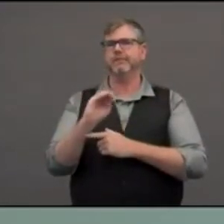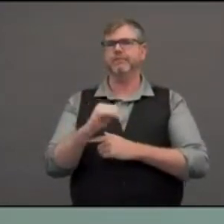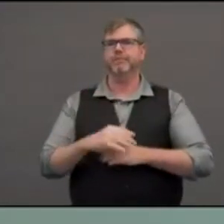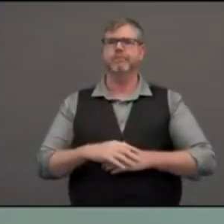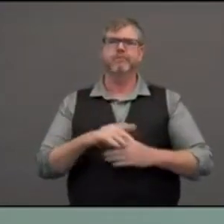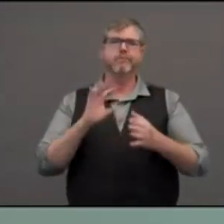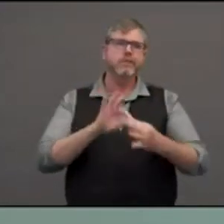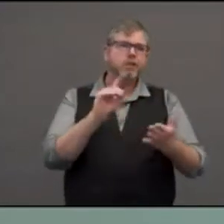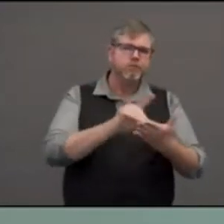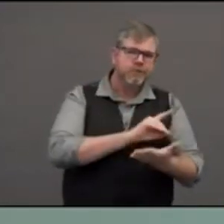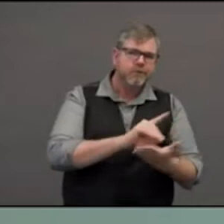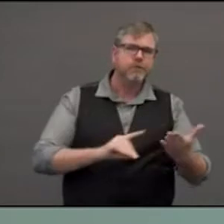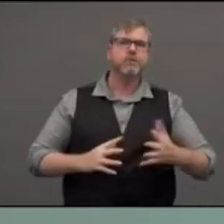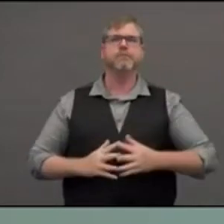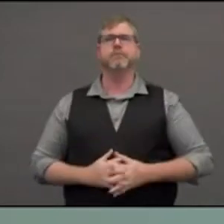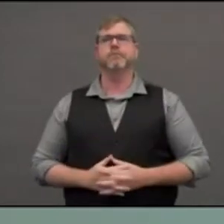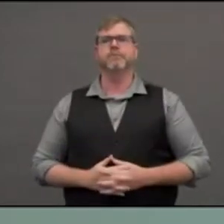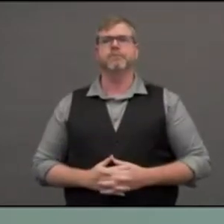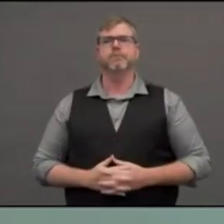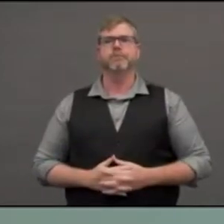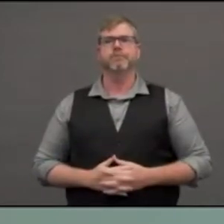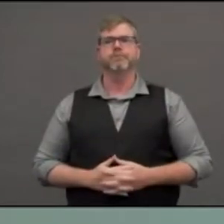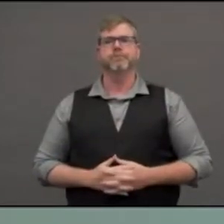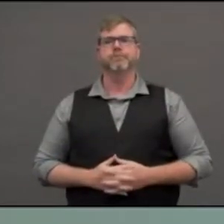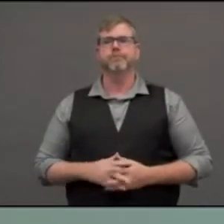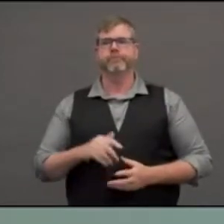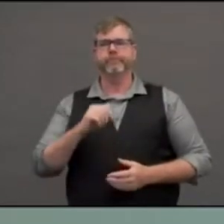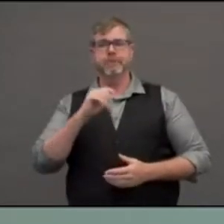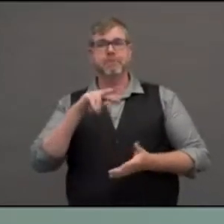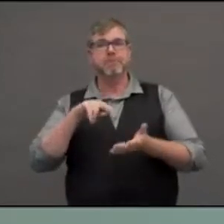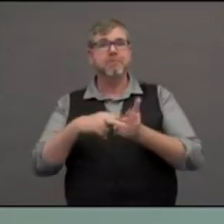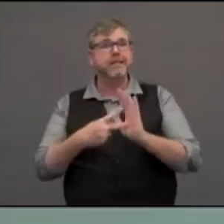the community itself is responsible, but we've been